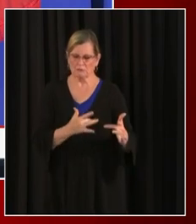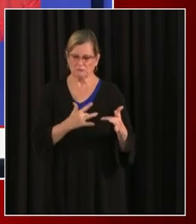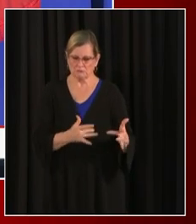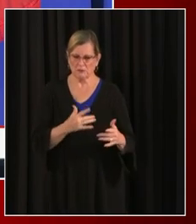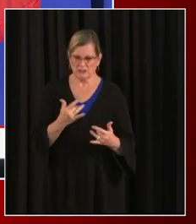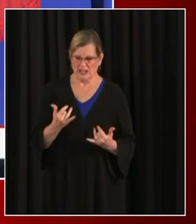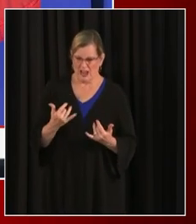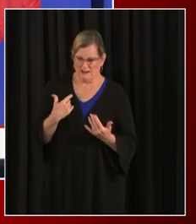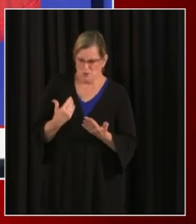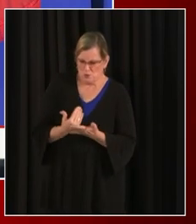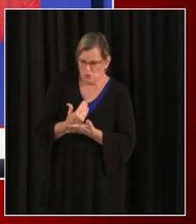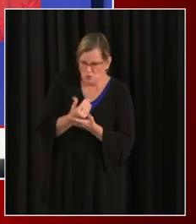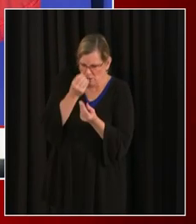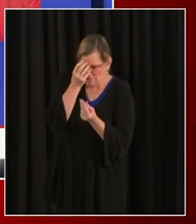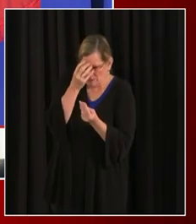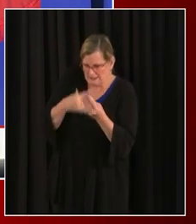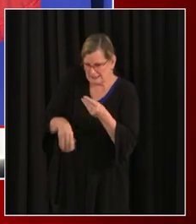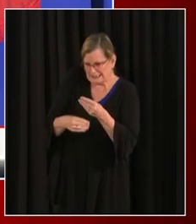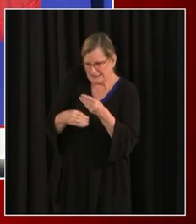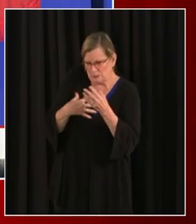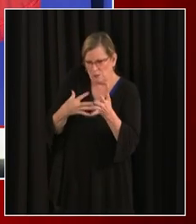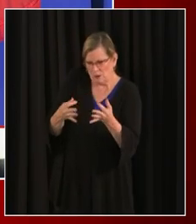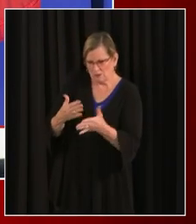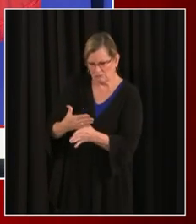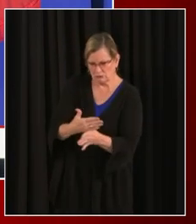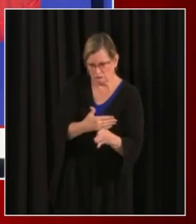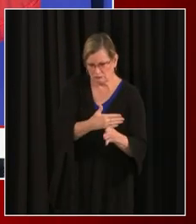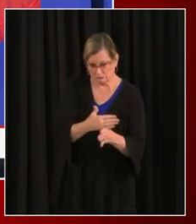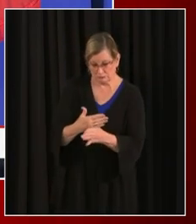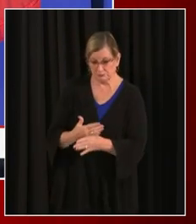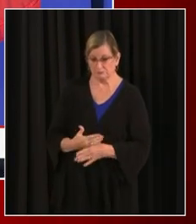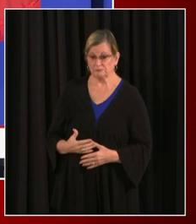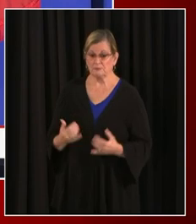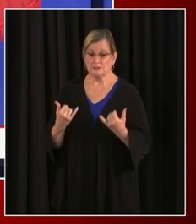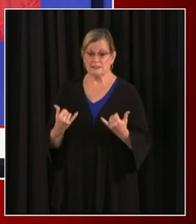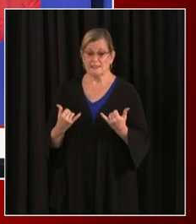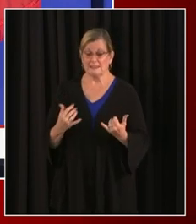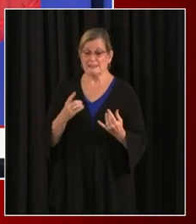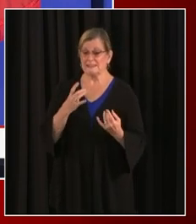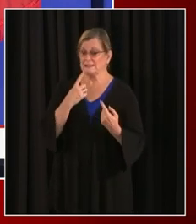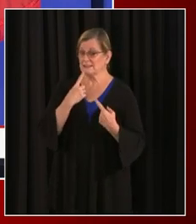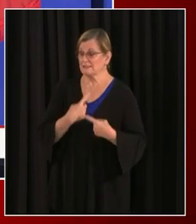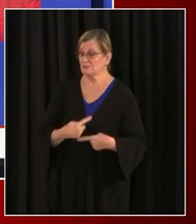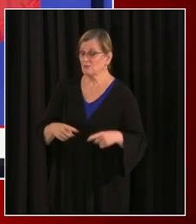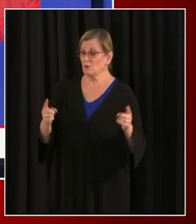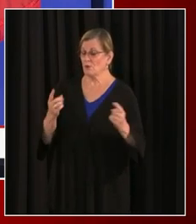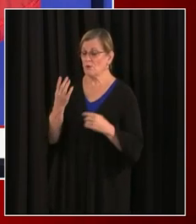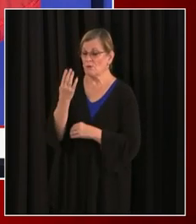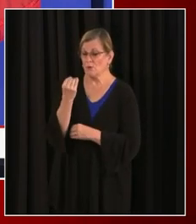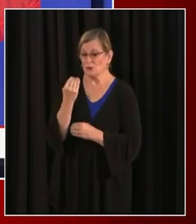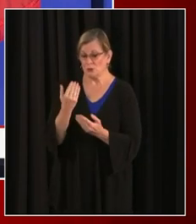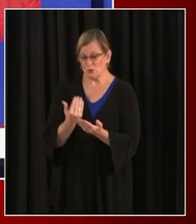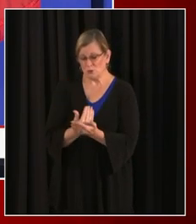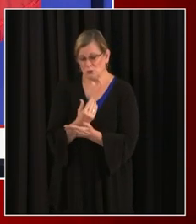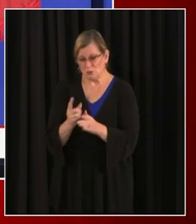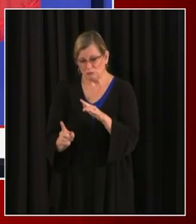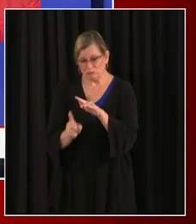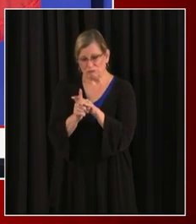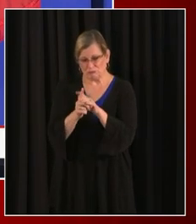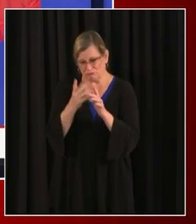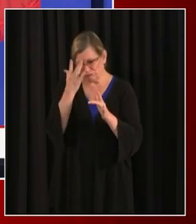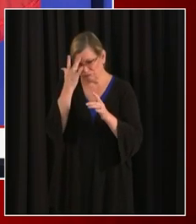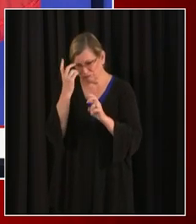our latest information. Today, the district announced 14 new cases of COVID-19 in our community,